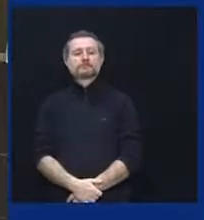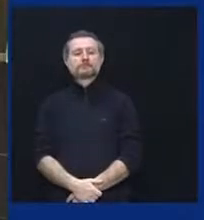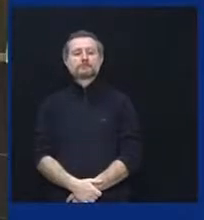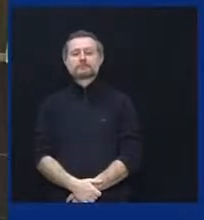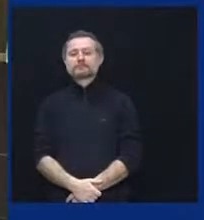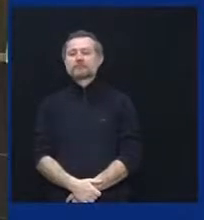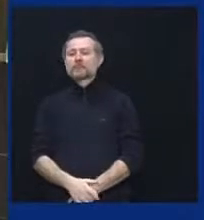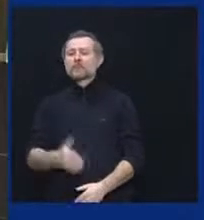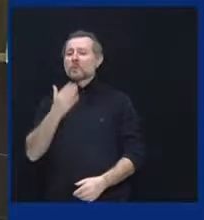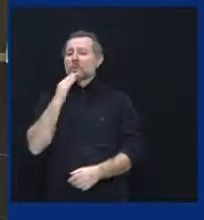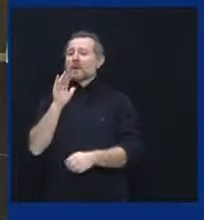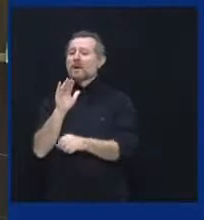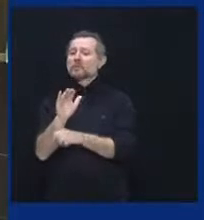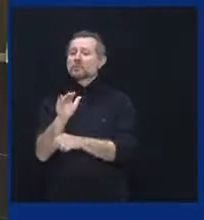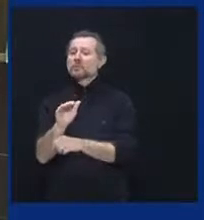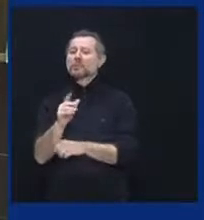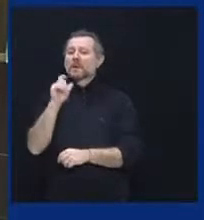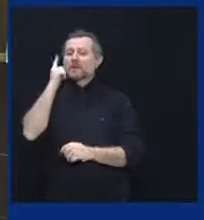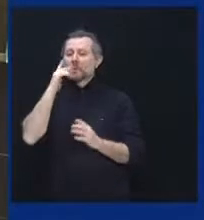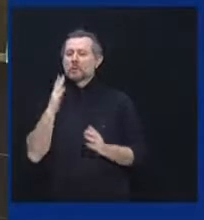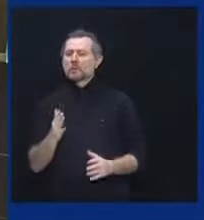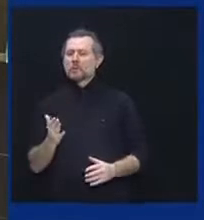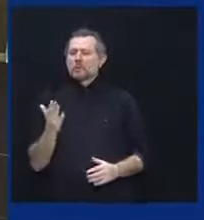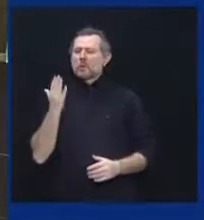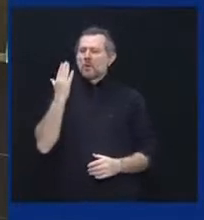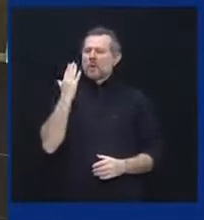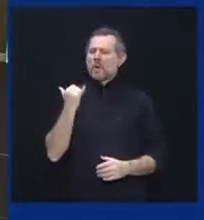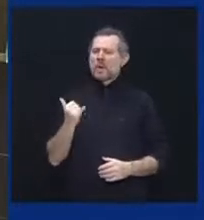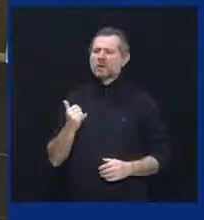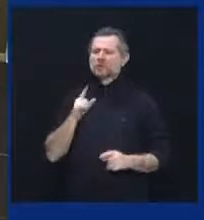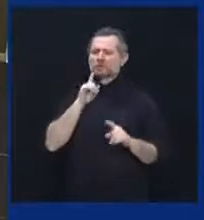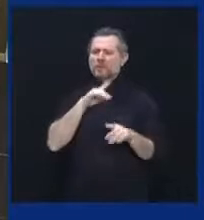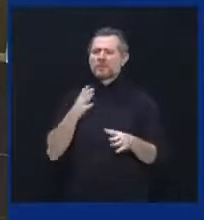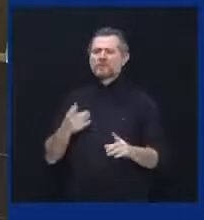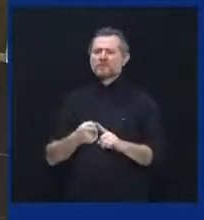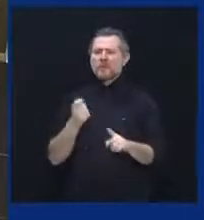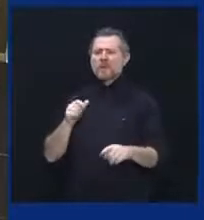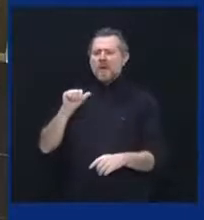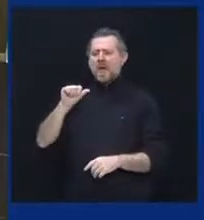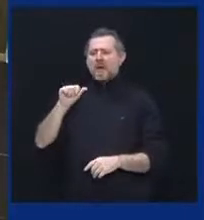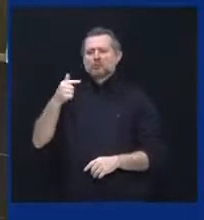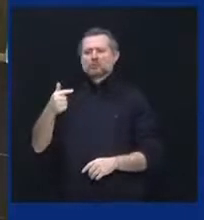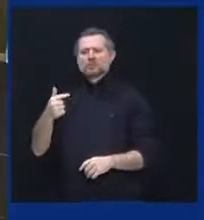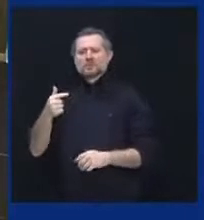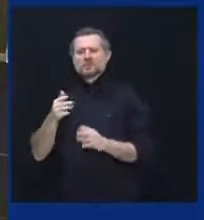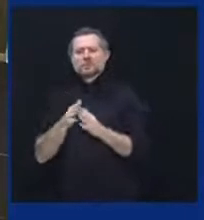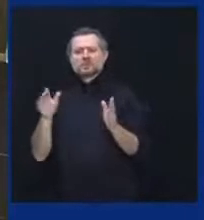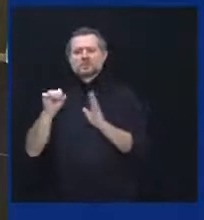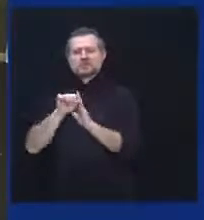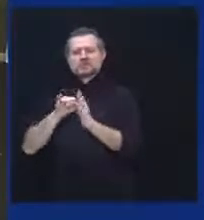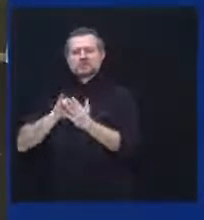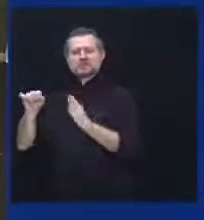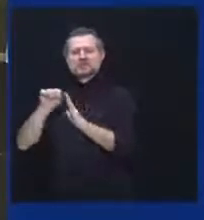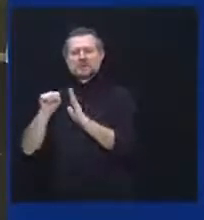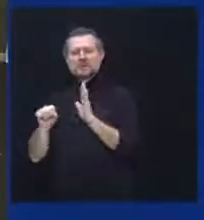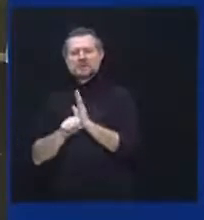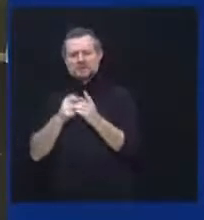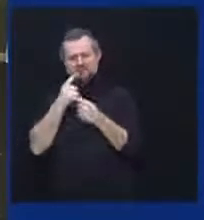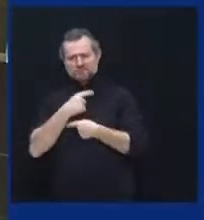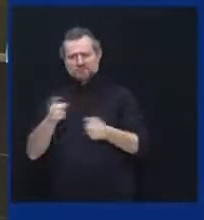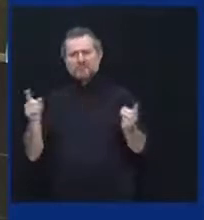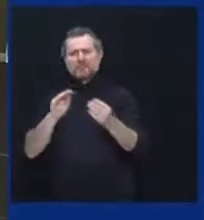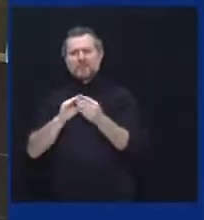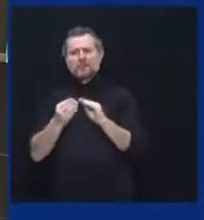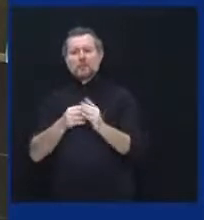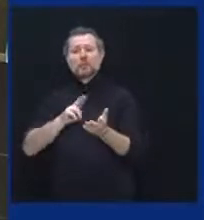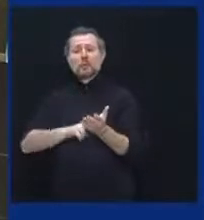Good afternoon, Governor. Why should it take a report from the Attorney General for the state to release the number of nursing